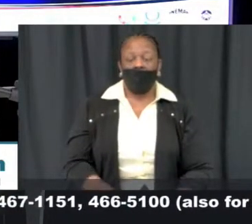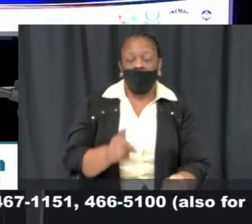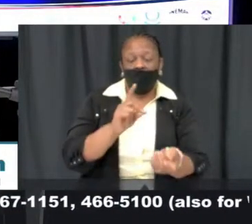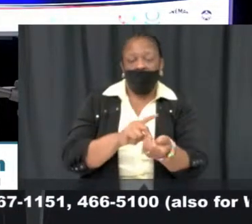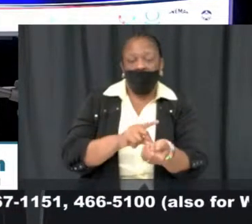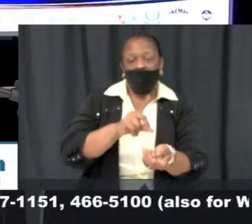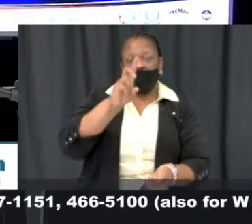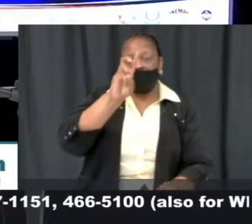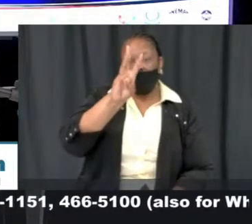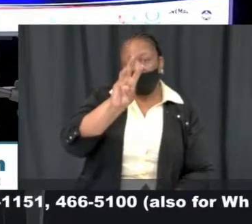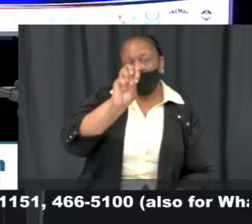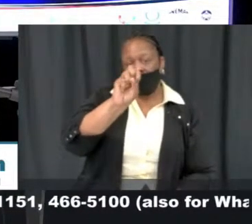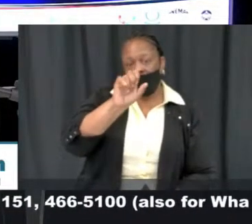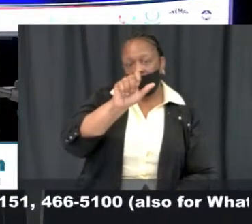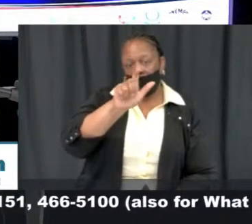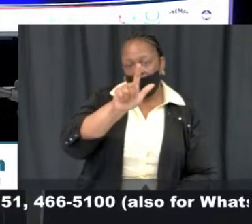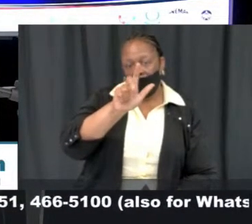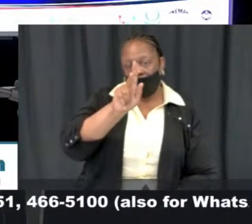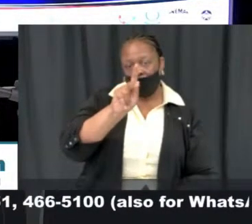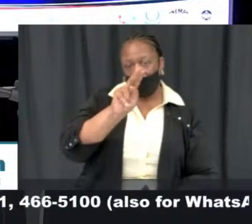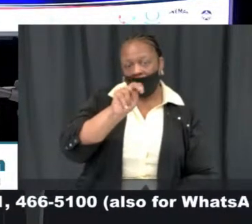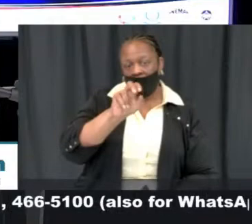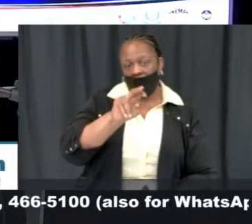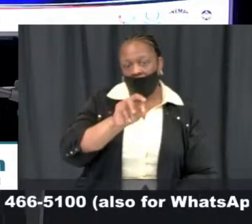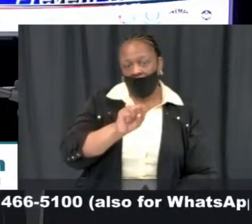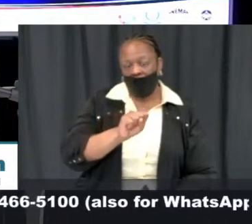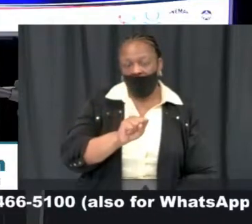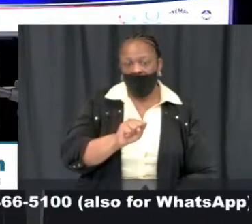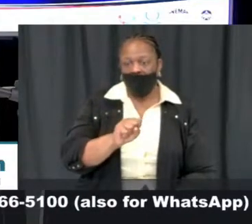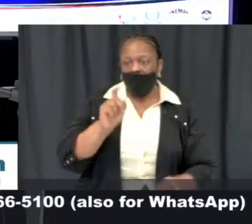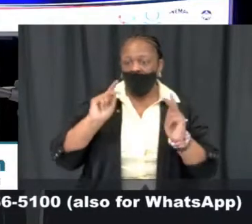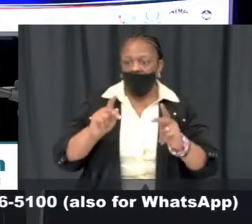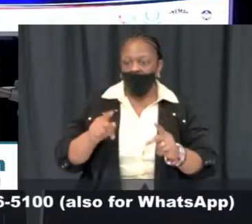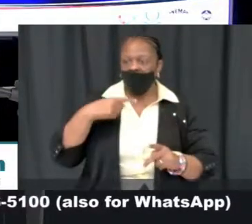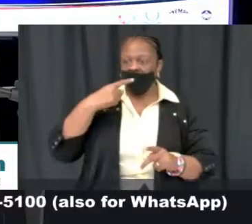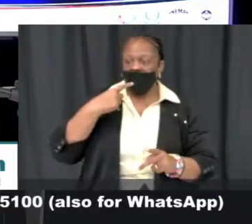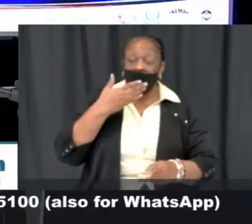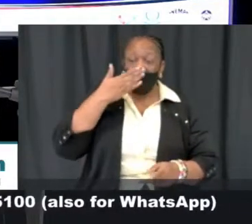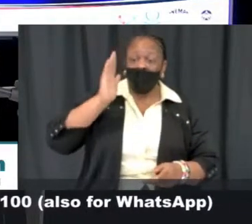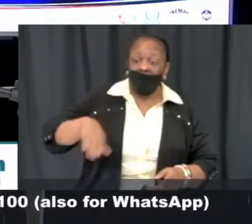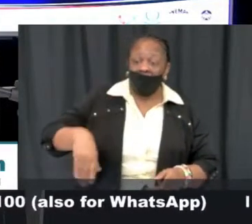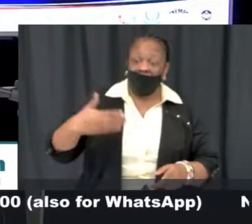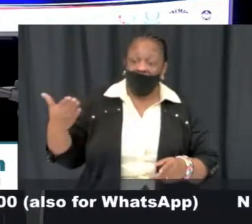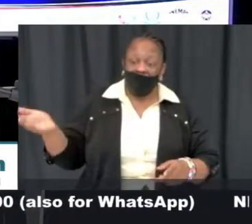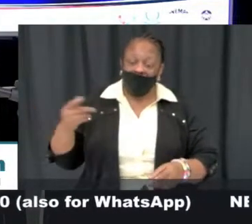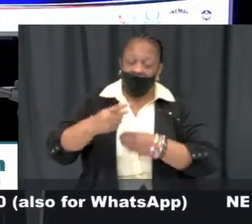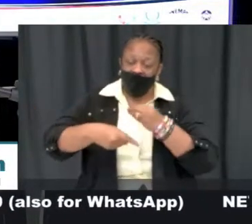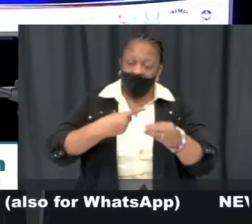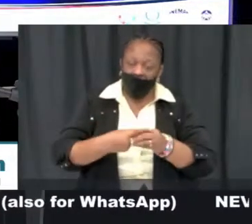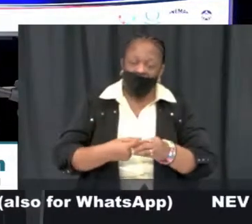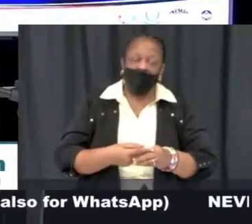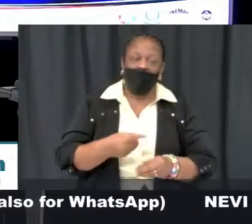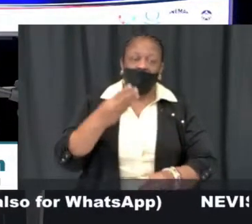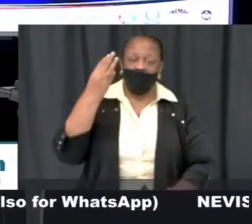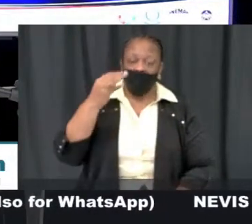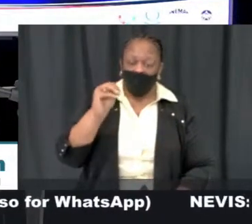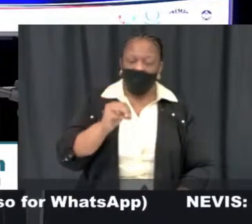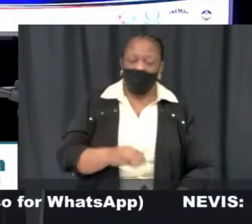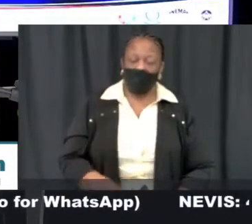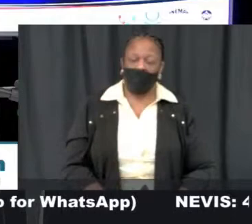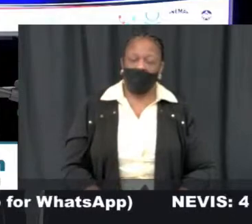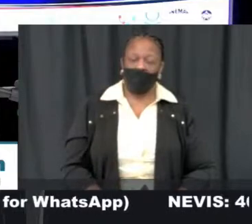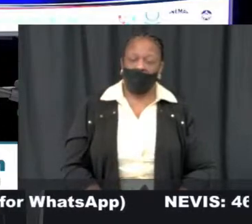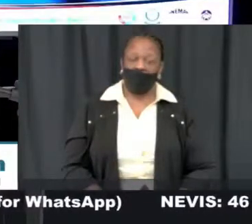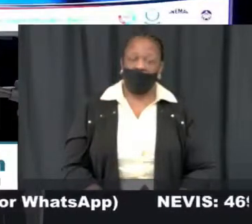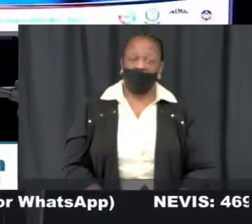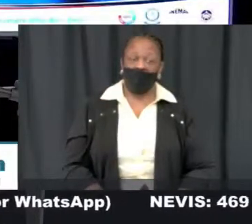are attacking him personally and otherwise. That is not right. We have the CMO, who has come under attack, a